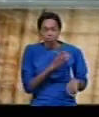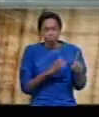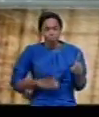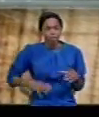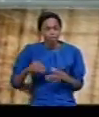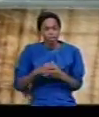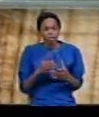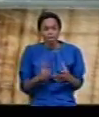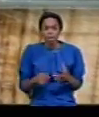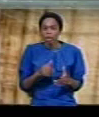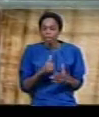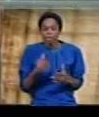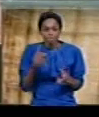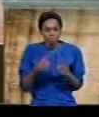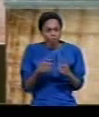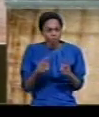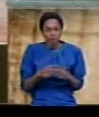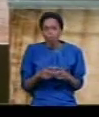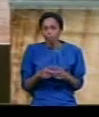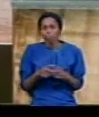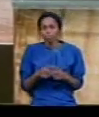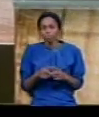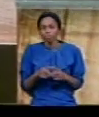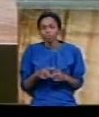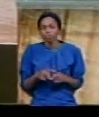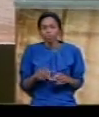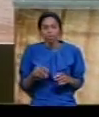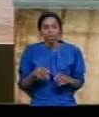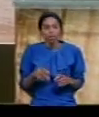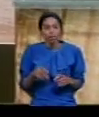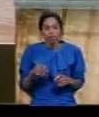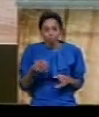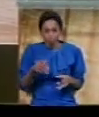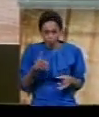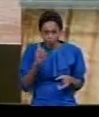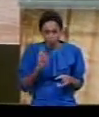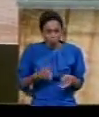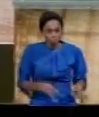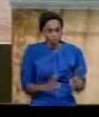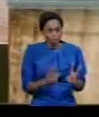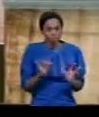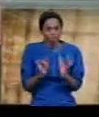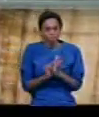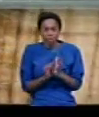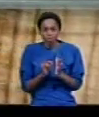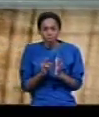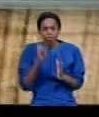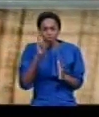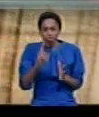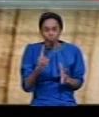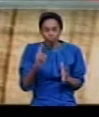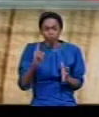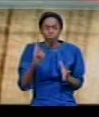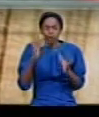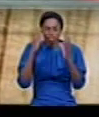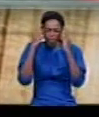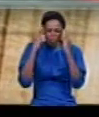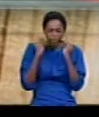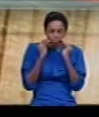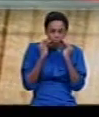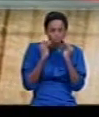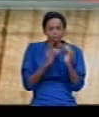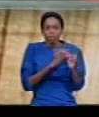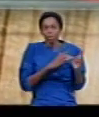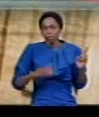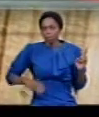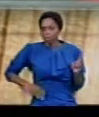way for a definite experience that you identify with Christ. You might